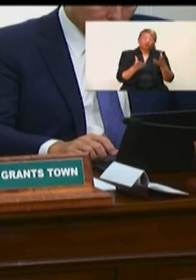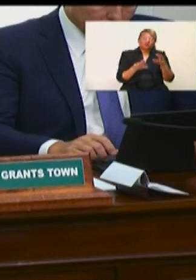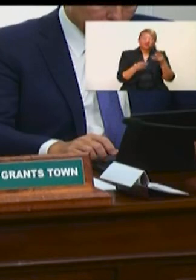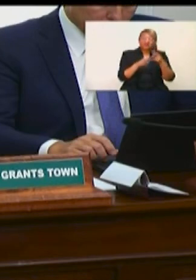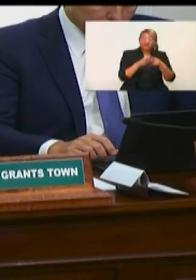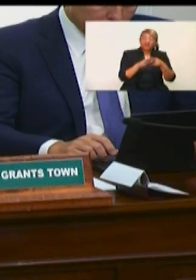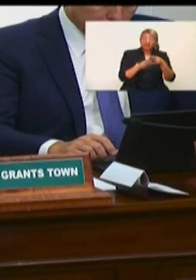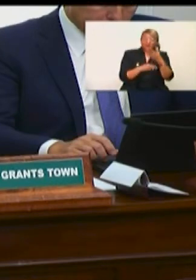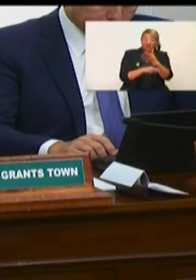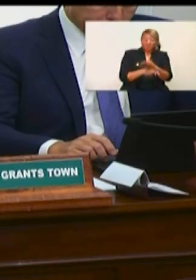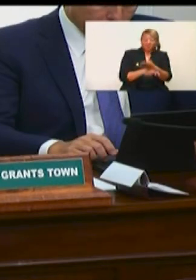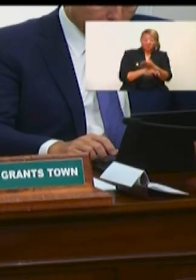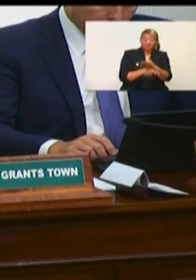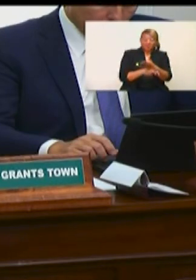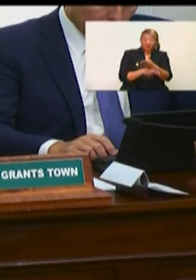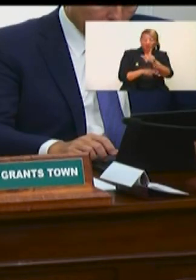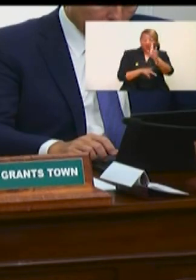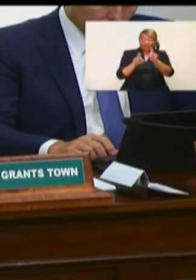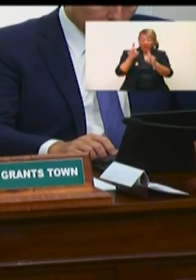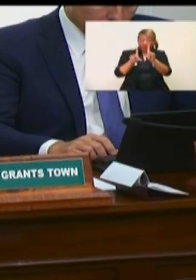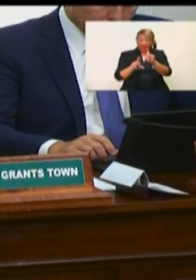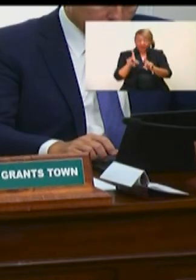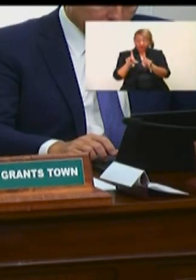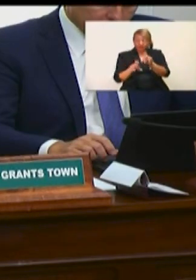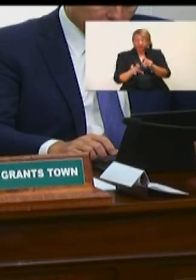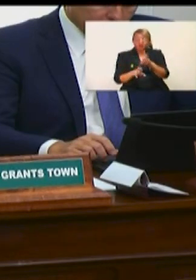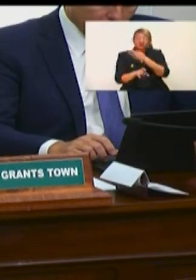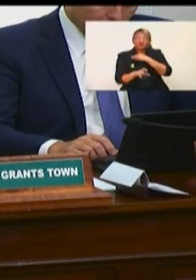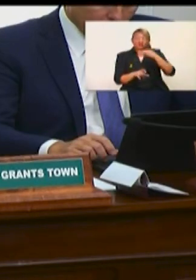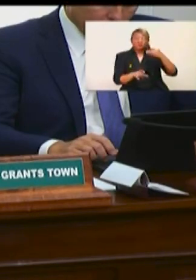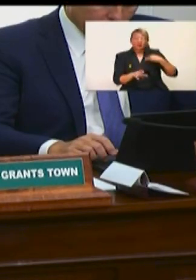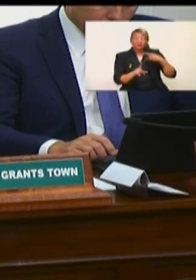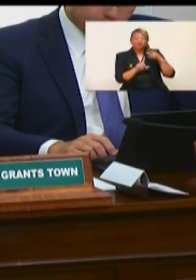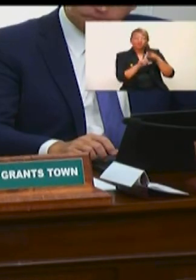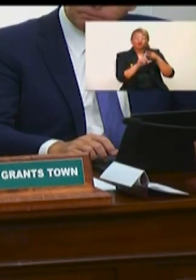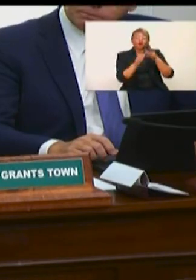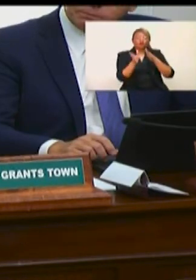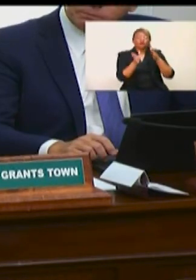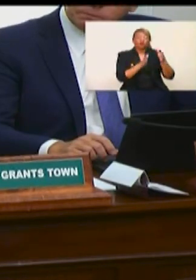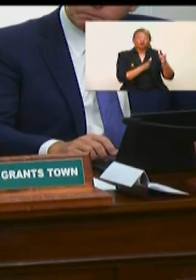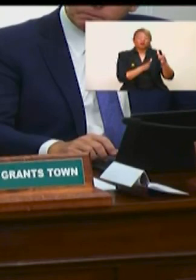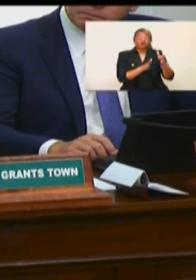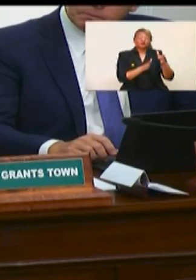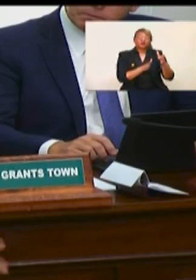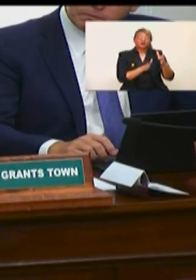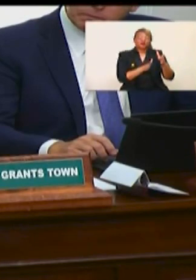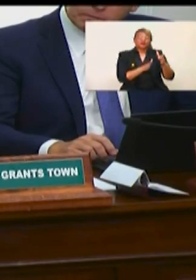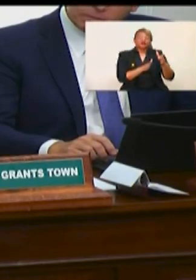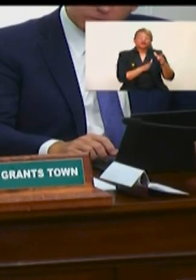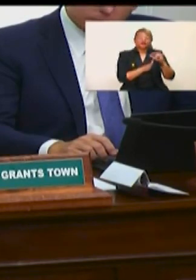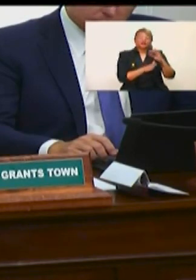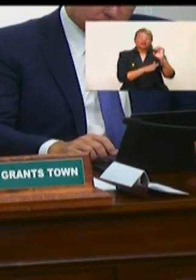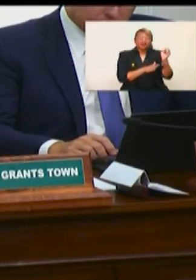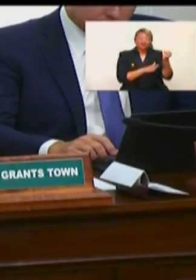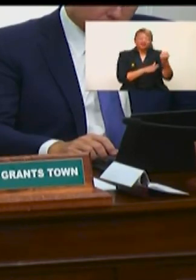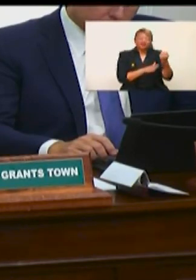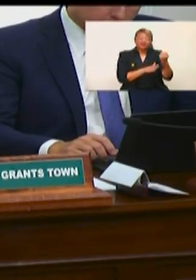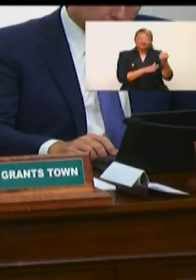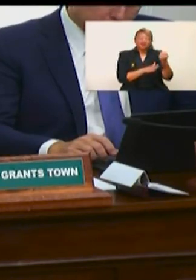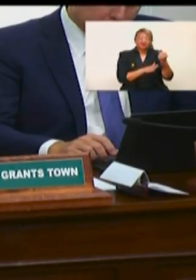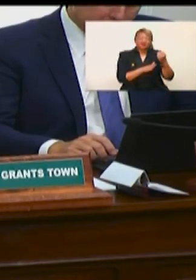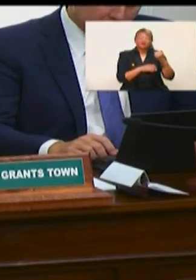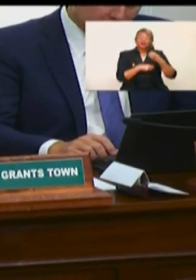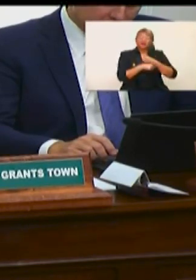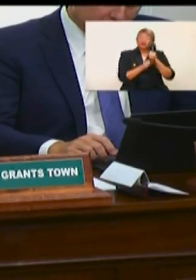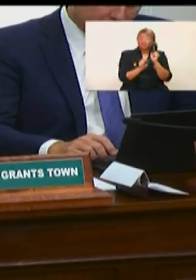And I just wanted to raise this question, Mr. Deputy. The member's point of order was that the case is being